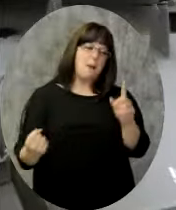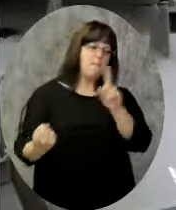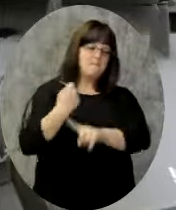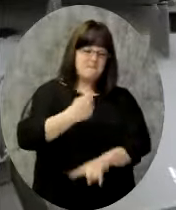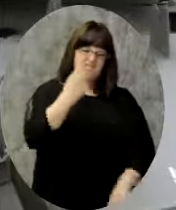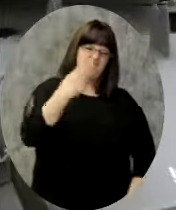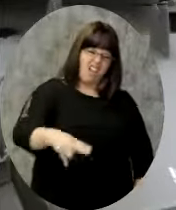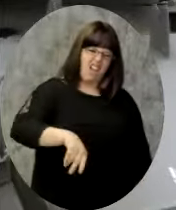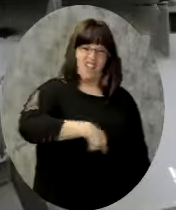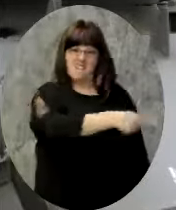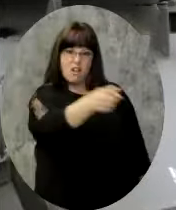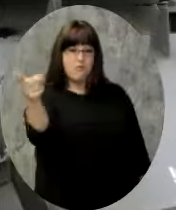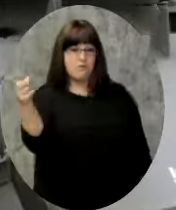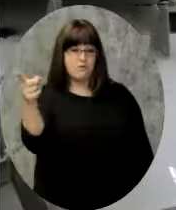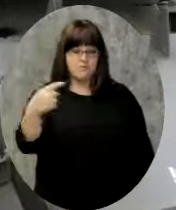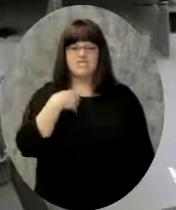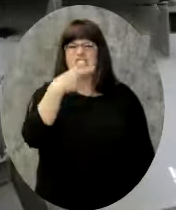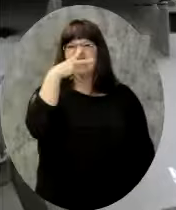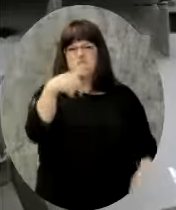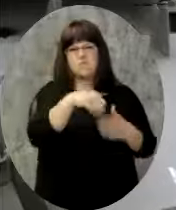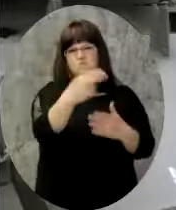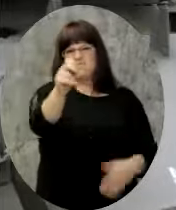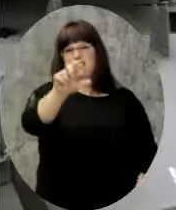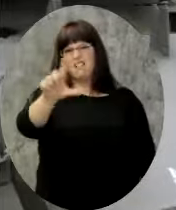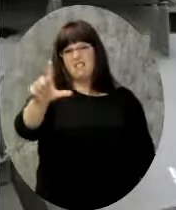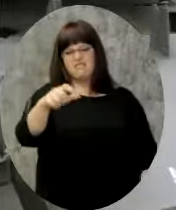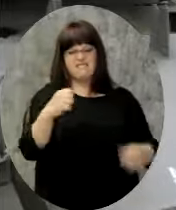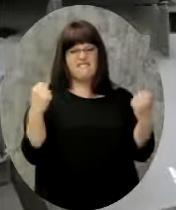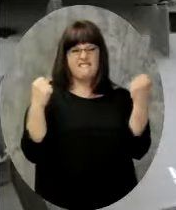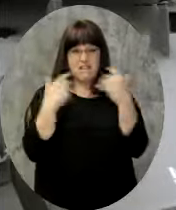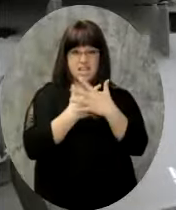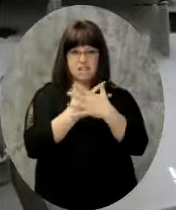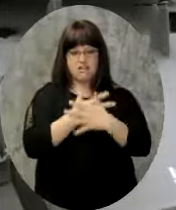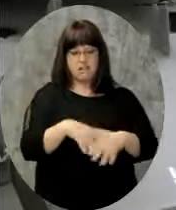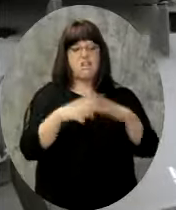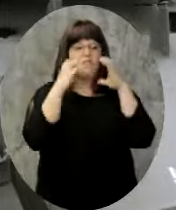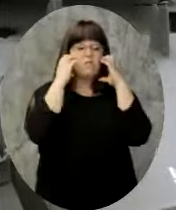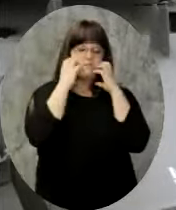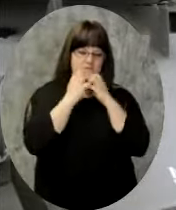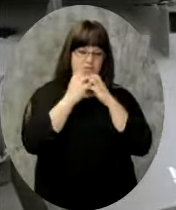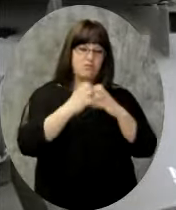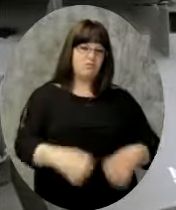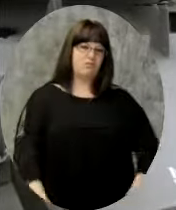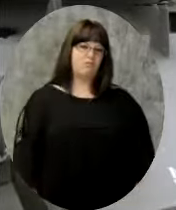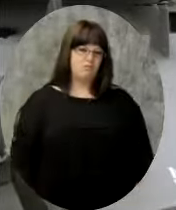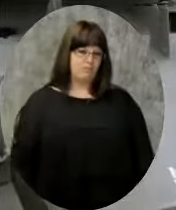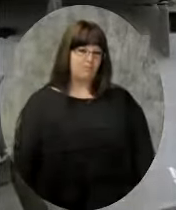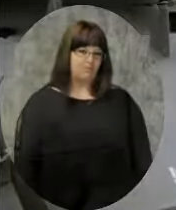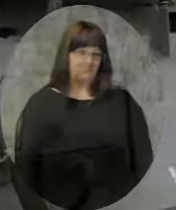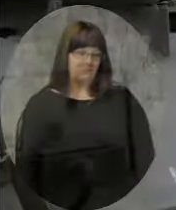hell out of everybody. I'll see you in hell. Fear the beard.